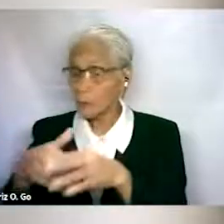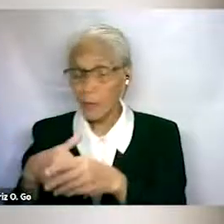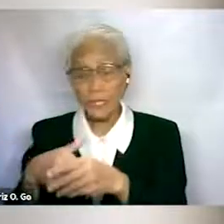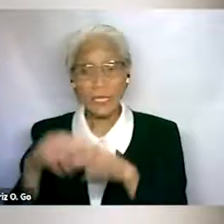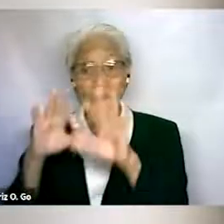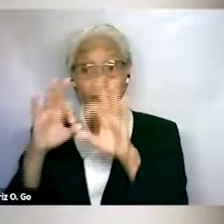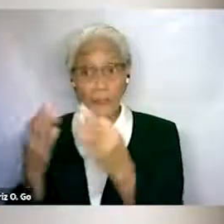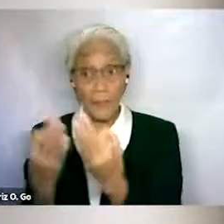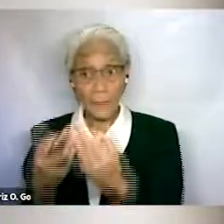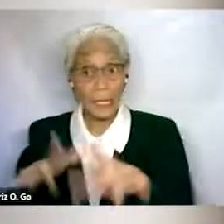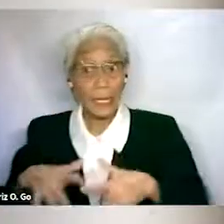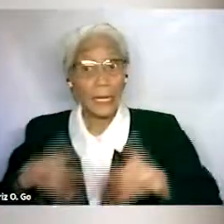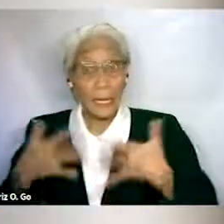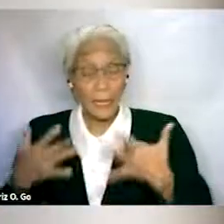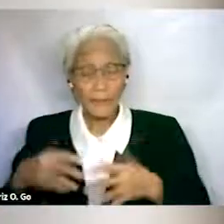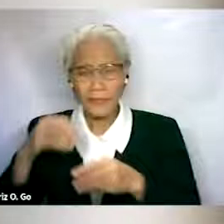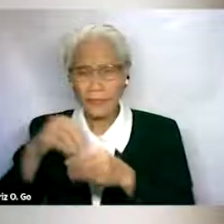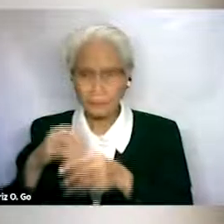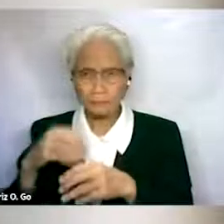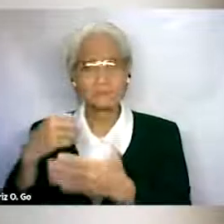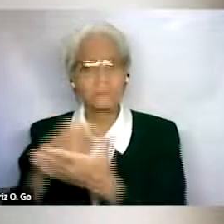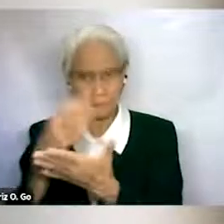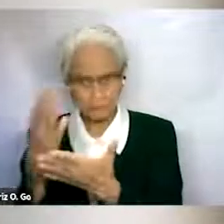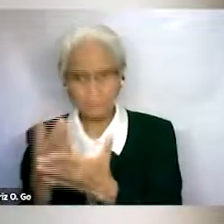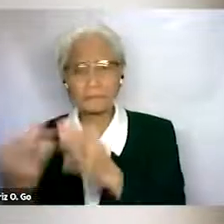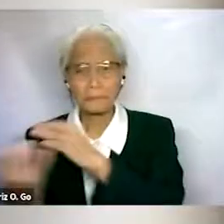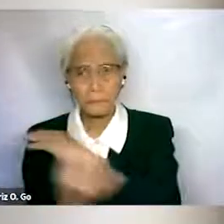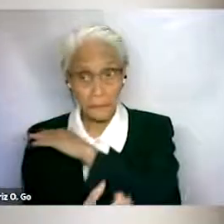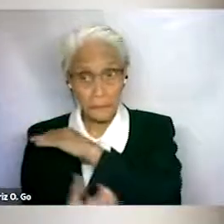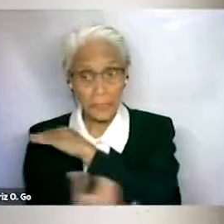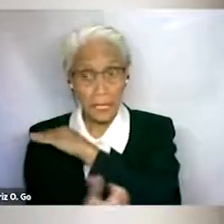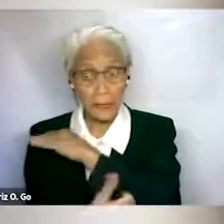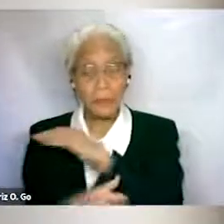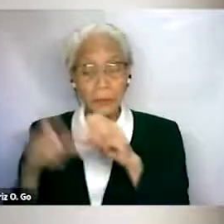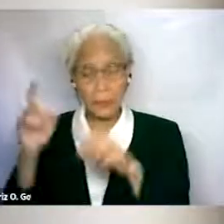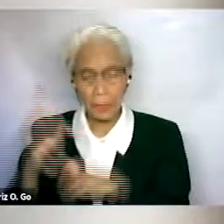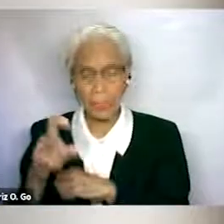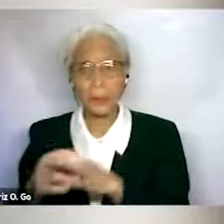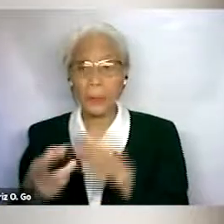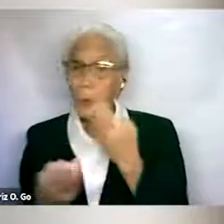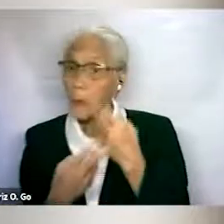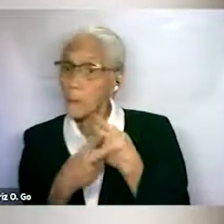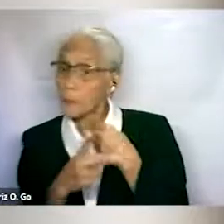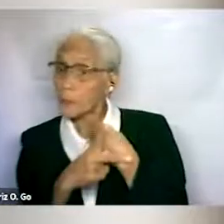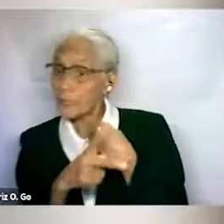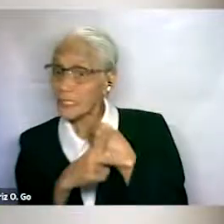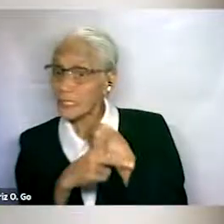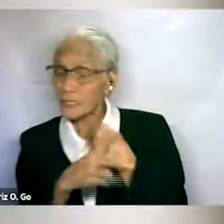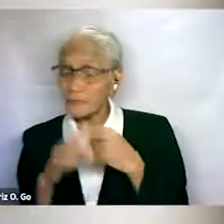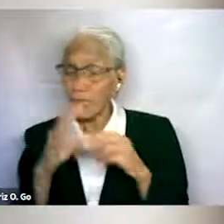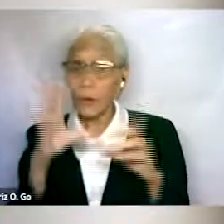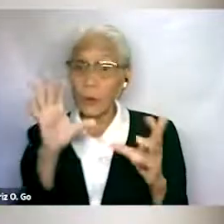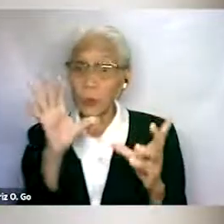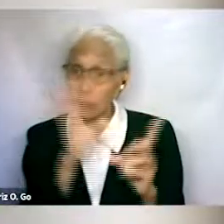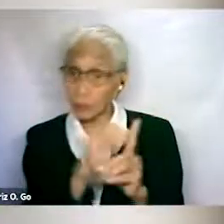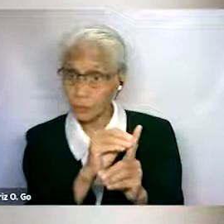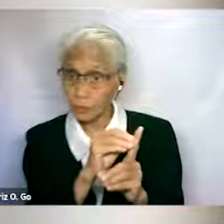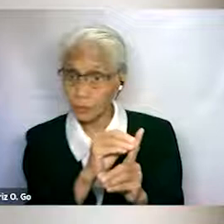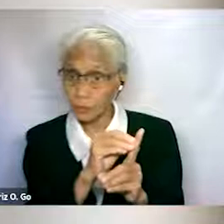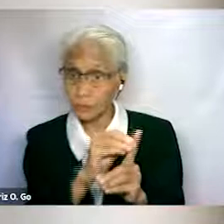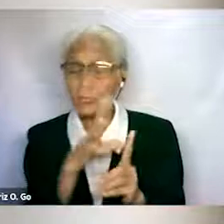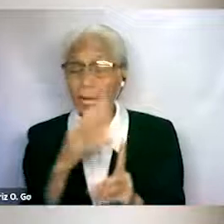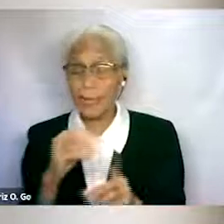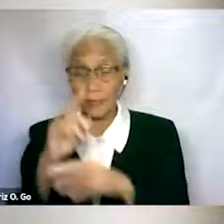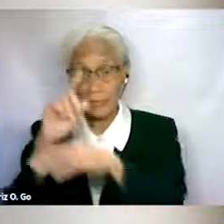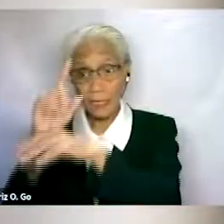and some of its elements, some of its salient features. So first, it's of course state obligation, like